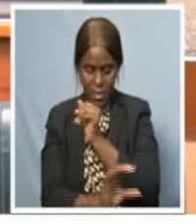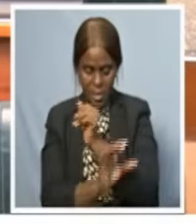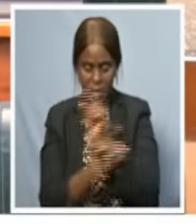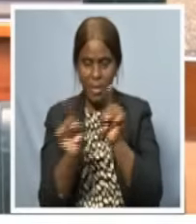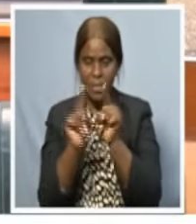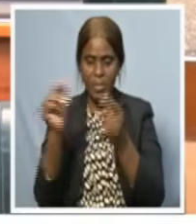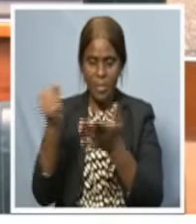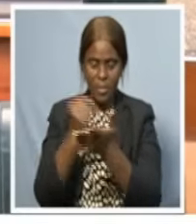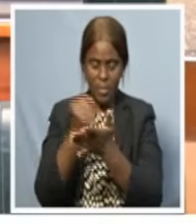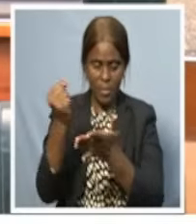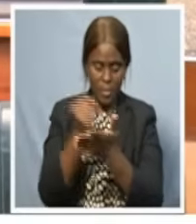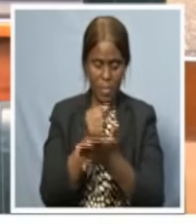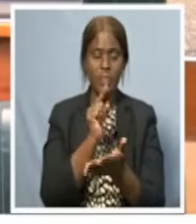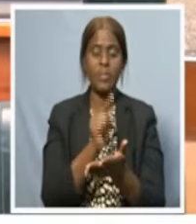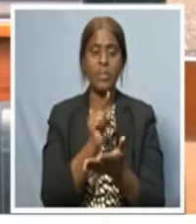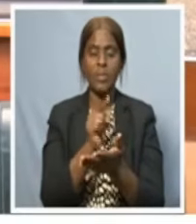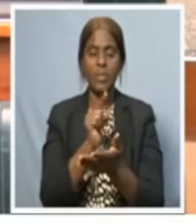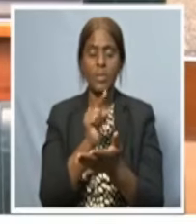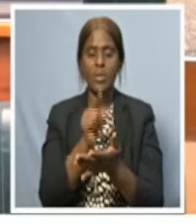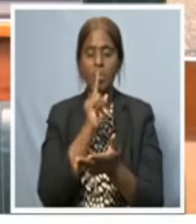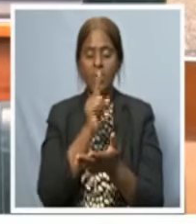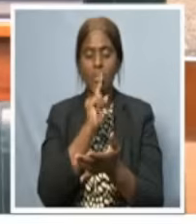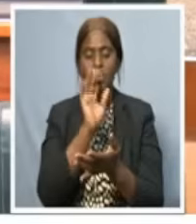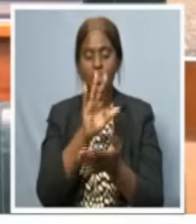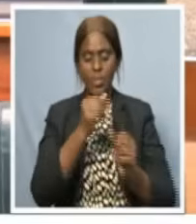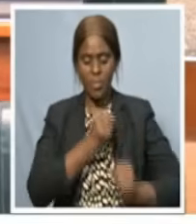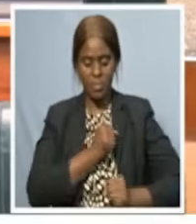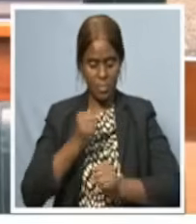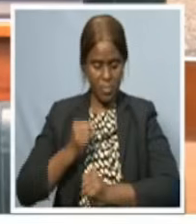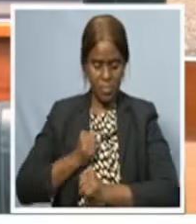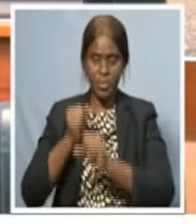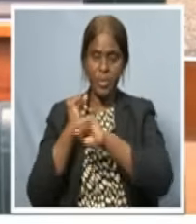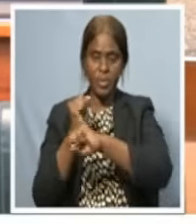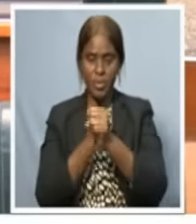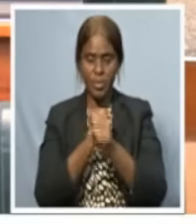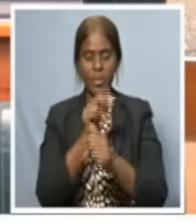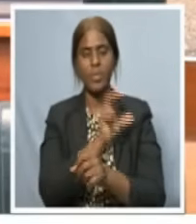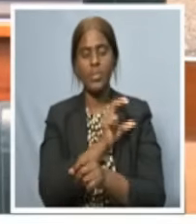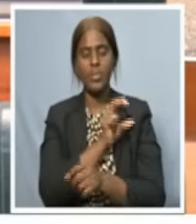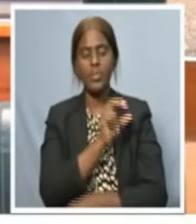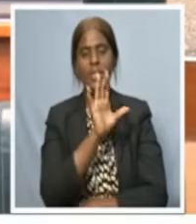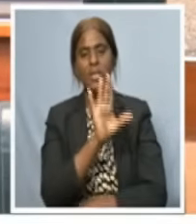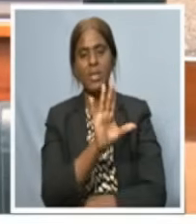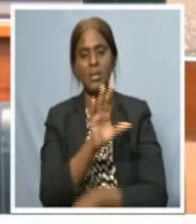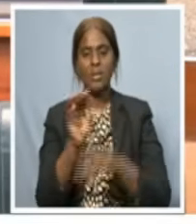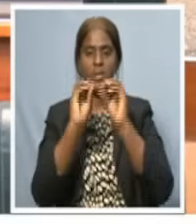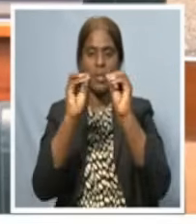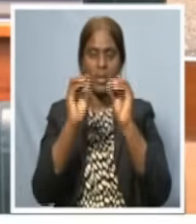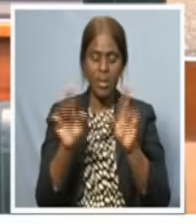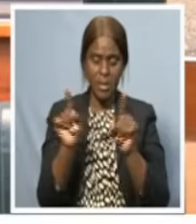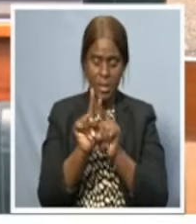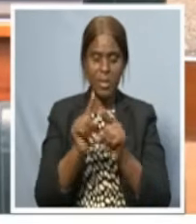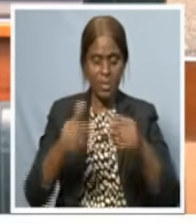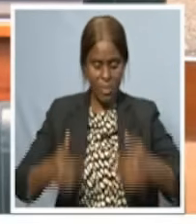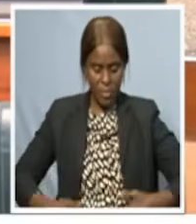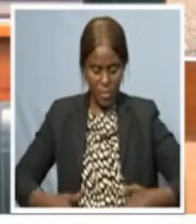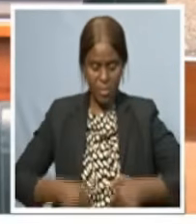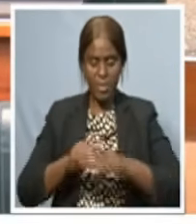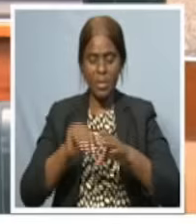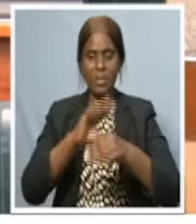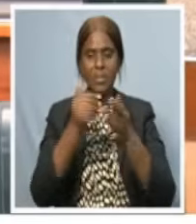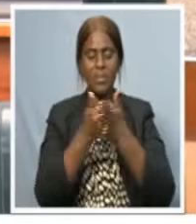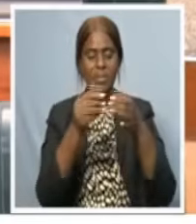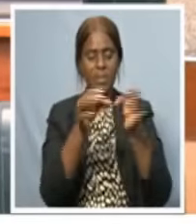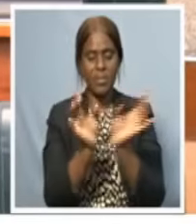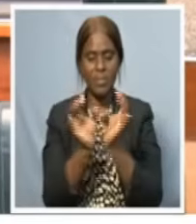comes to recruitments, be it in the defense forces, police, teachers, because we have youths in all the